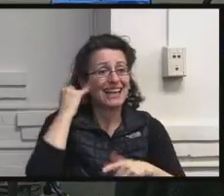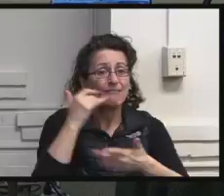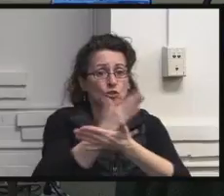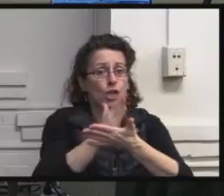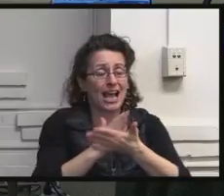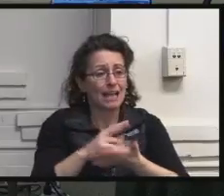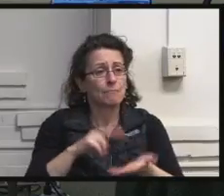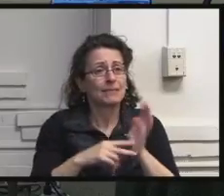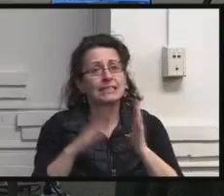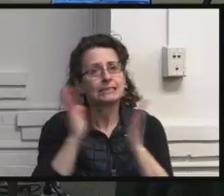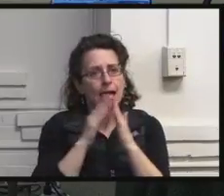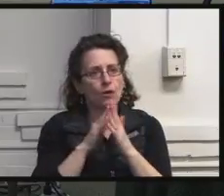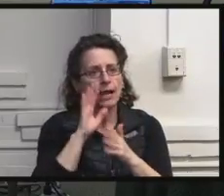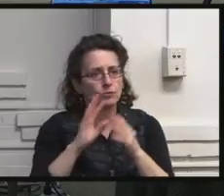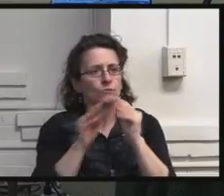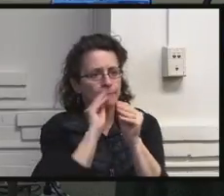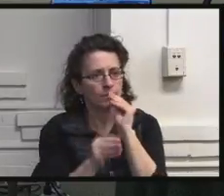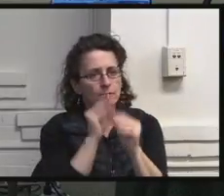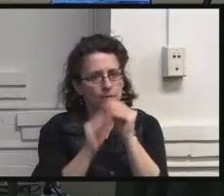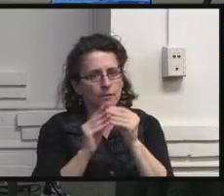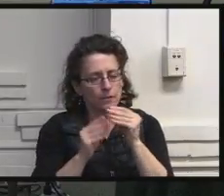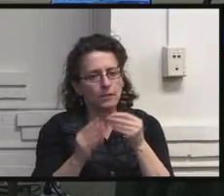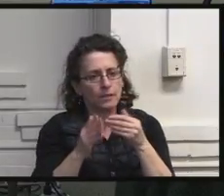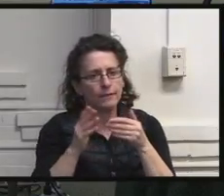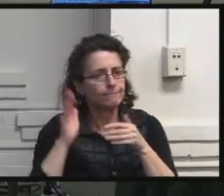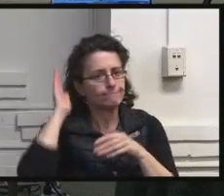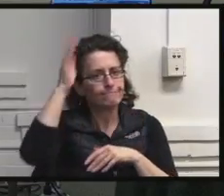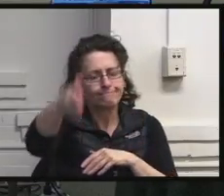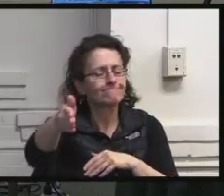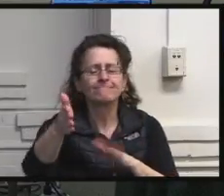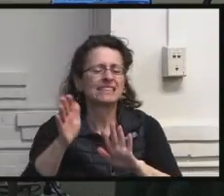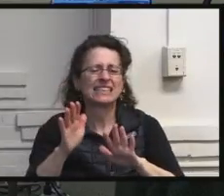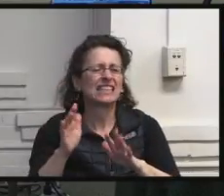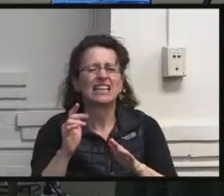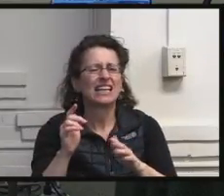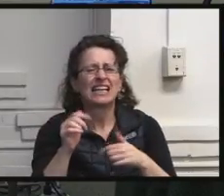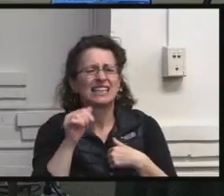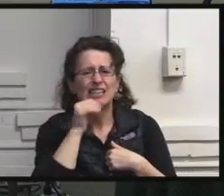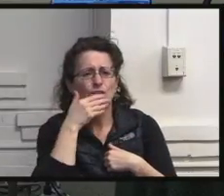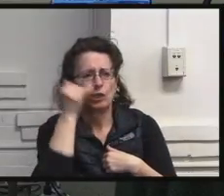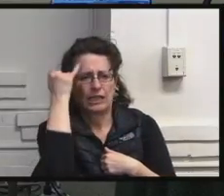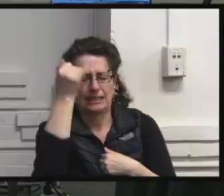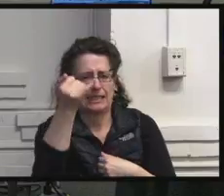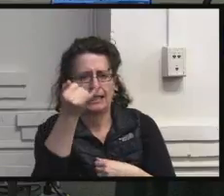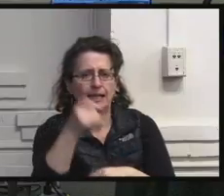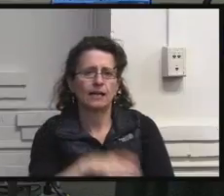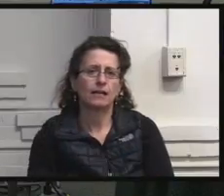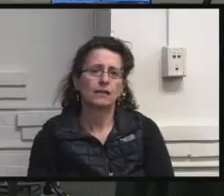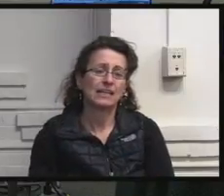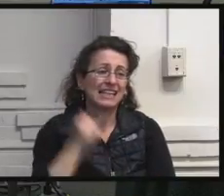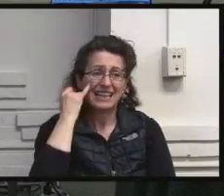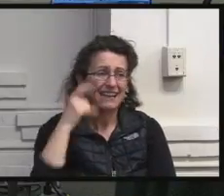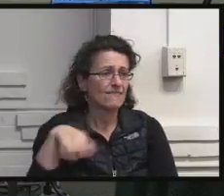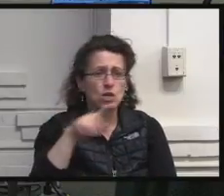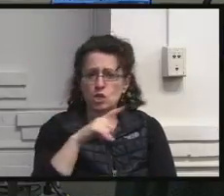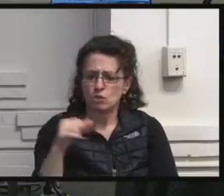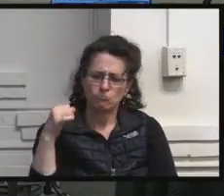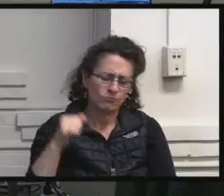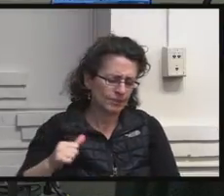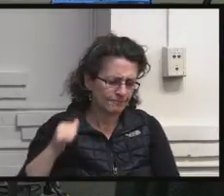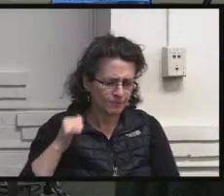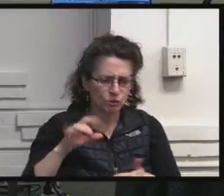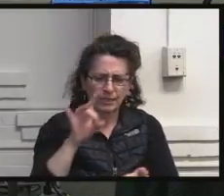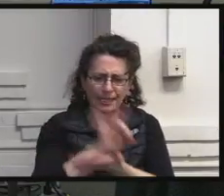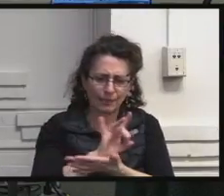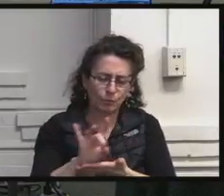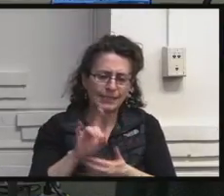leave as possible. That's our goal. So we could talk, if folks weren't open to the 8 weeks, about reducing that down, but now